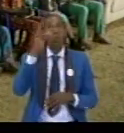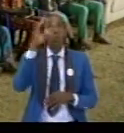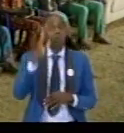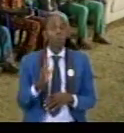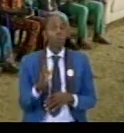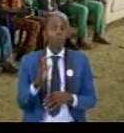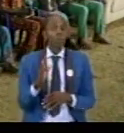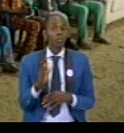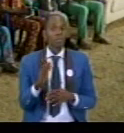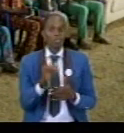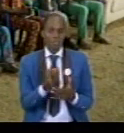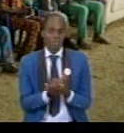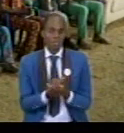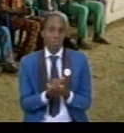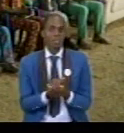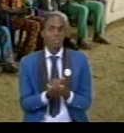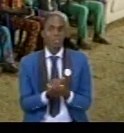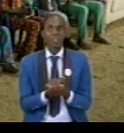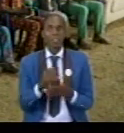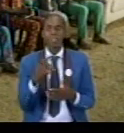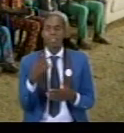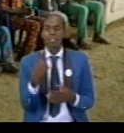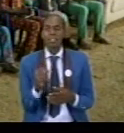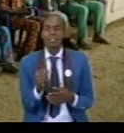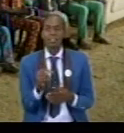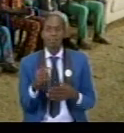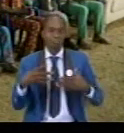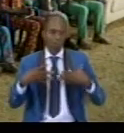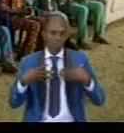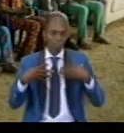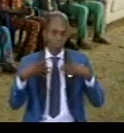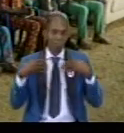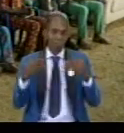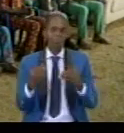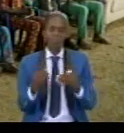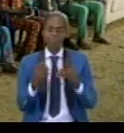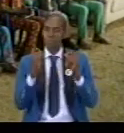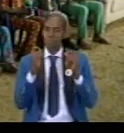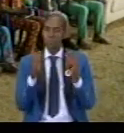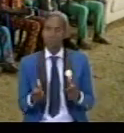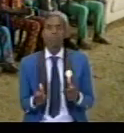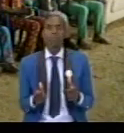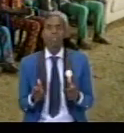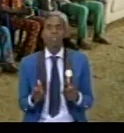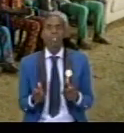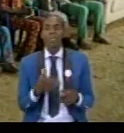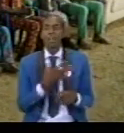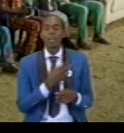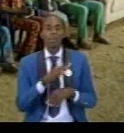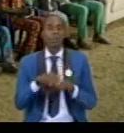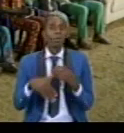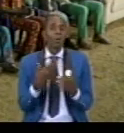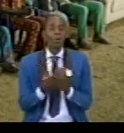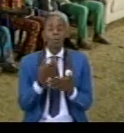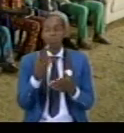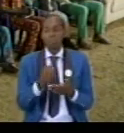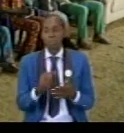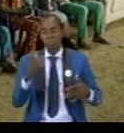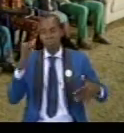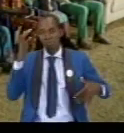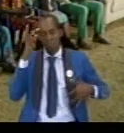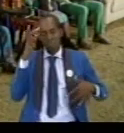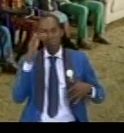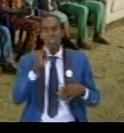W.F. Kumuyi, he got his healing instantaneously, and all the signs of pneumonia are completely